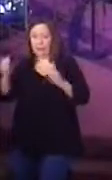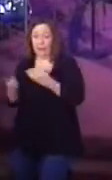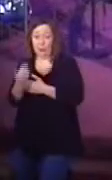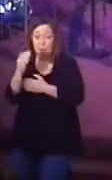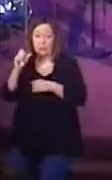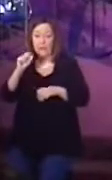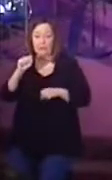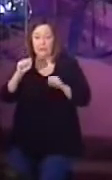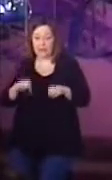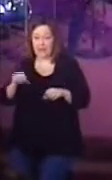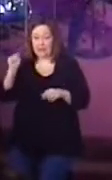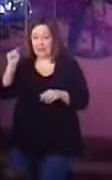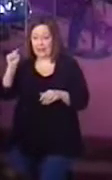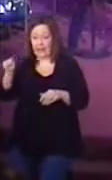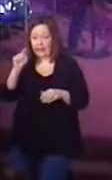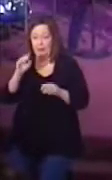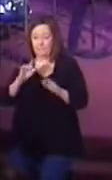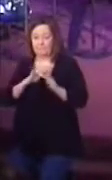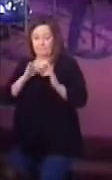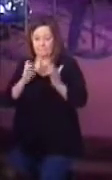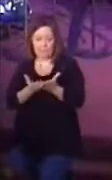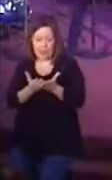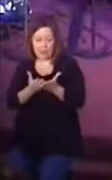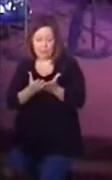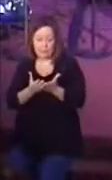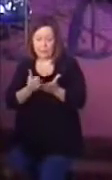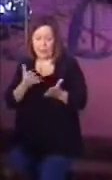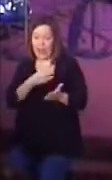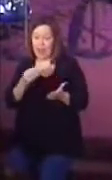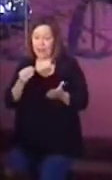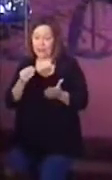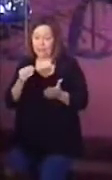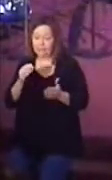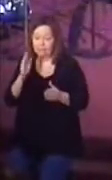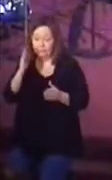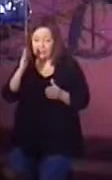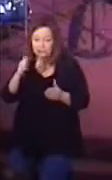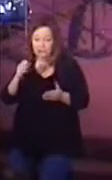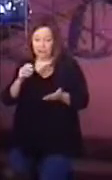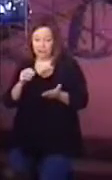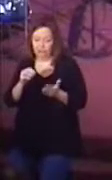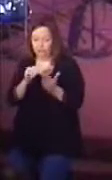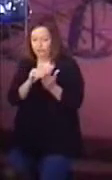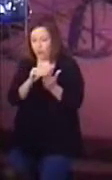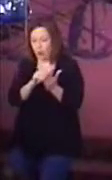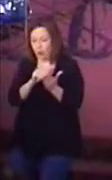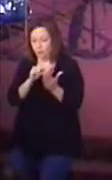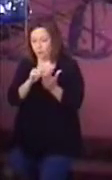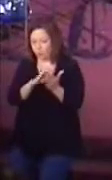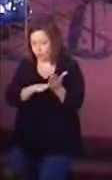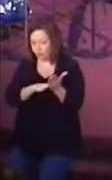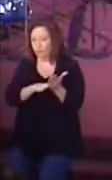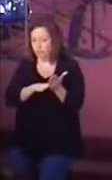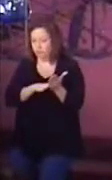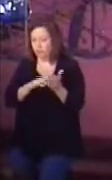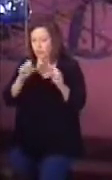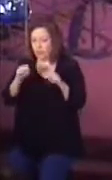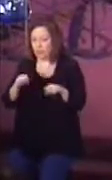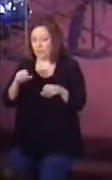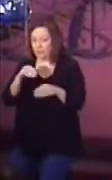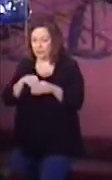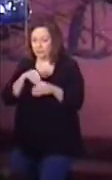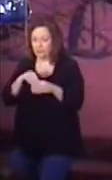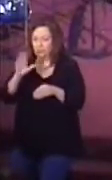be able to click on your Bible. There's also some sermon notes there. So if you want to follow along on the app and take notes that you can enter into your app right